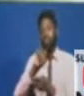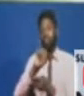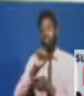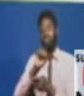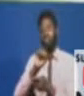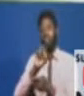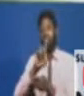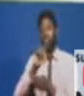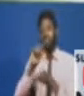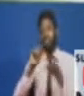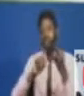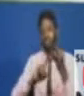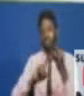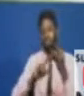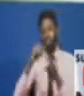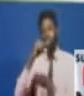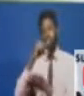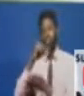and Gikaria.